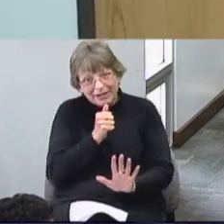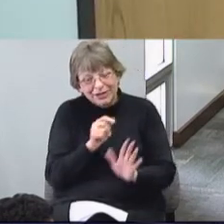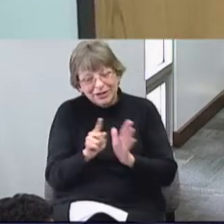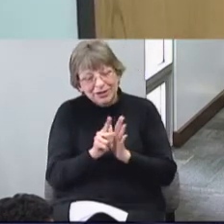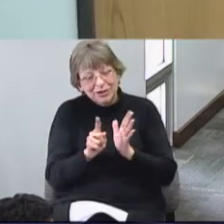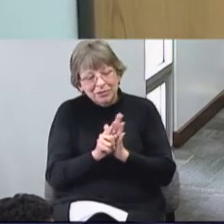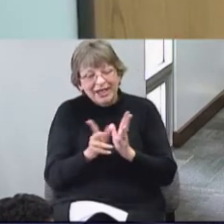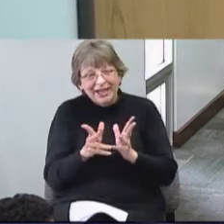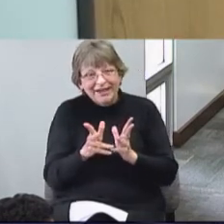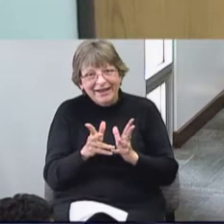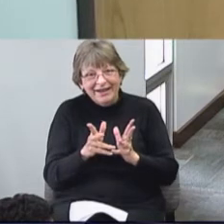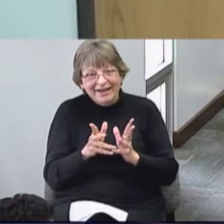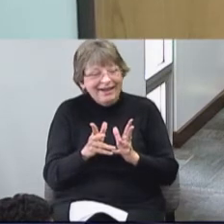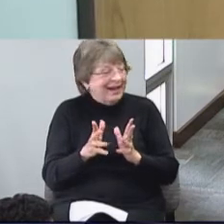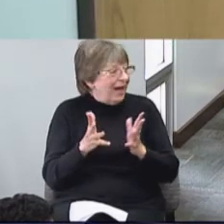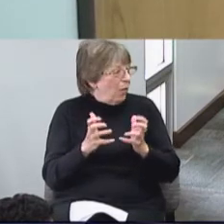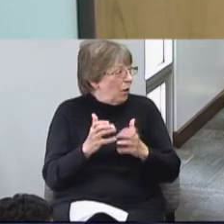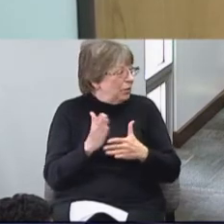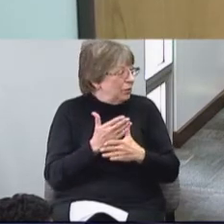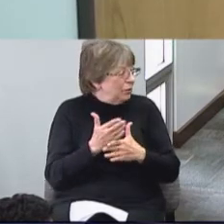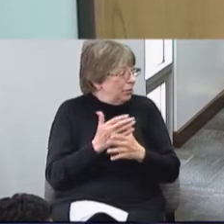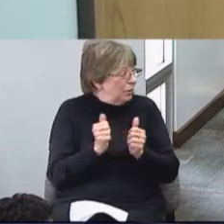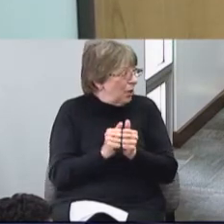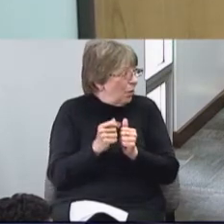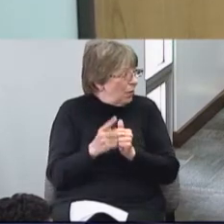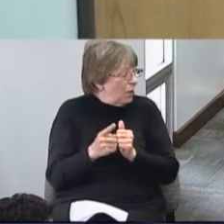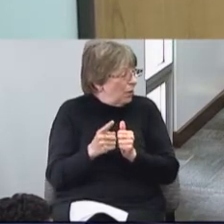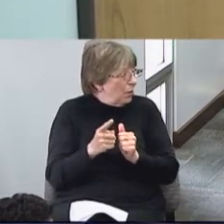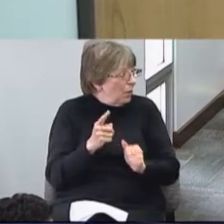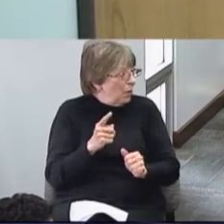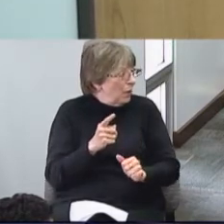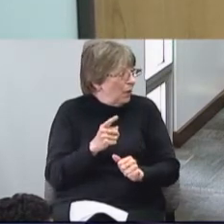I'd like to share with you this PowerPoint.